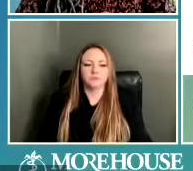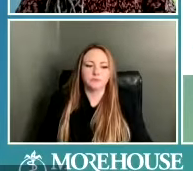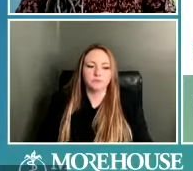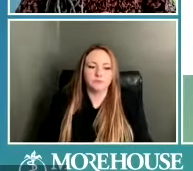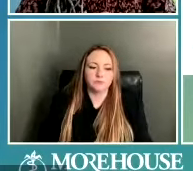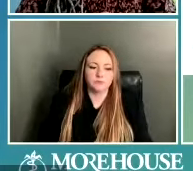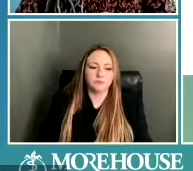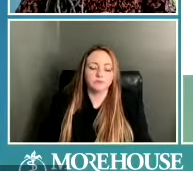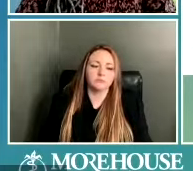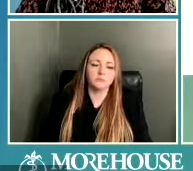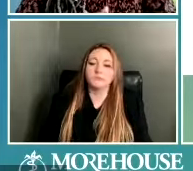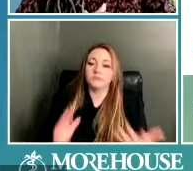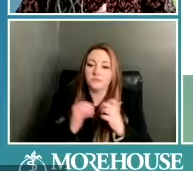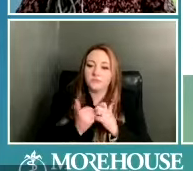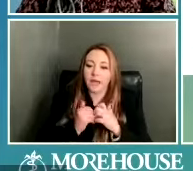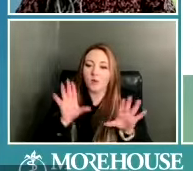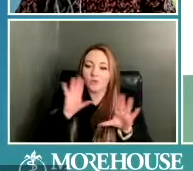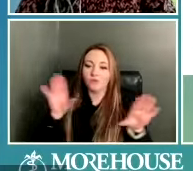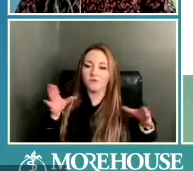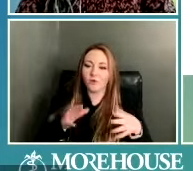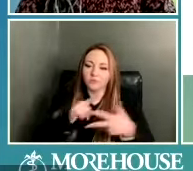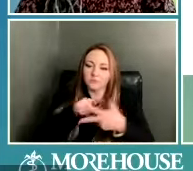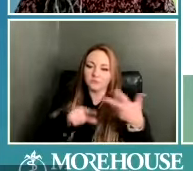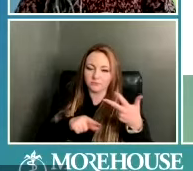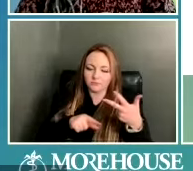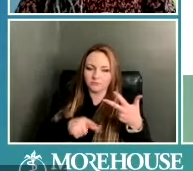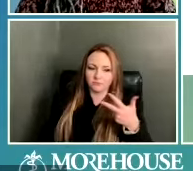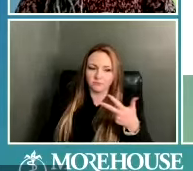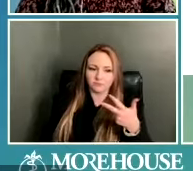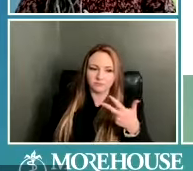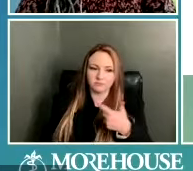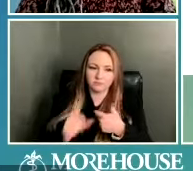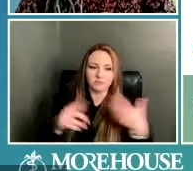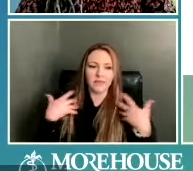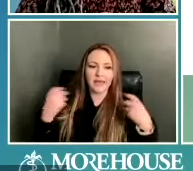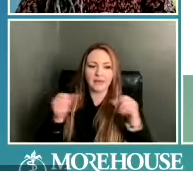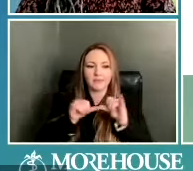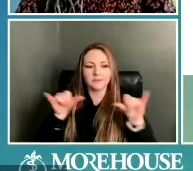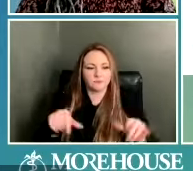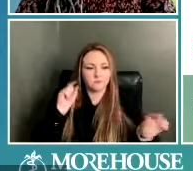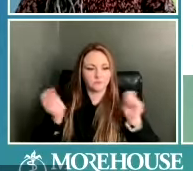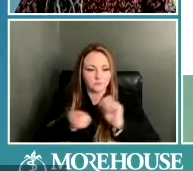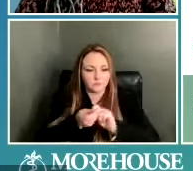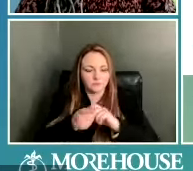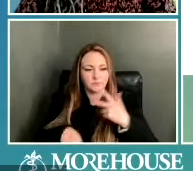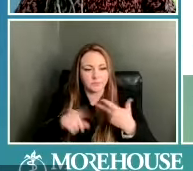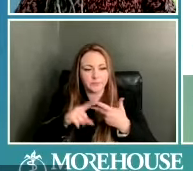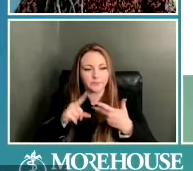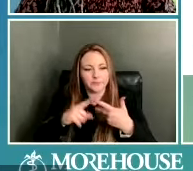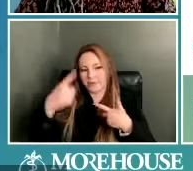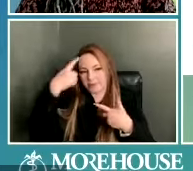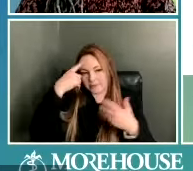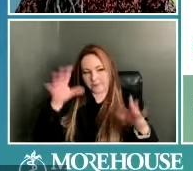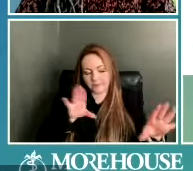by focusing on three primary priority areas. Those areas are health systems transformation, mental